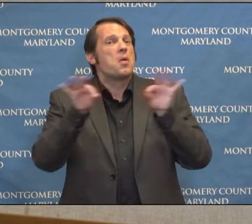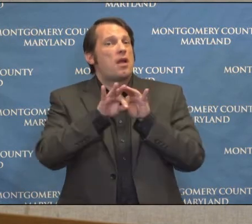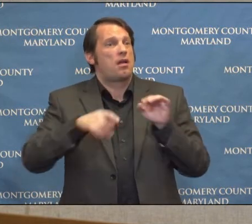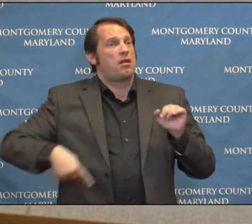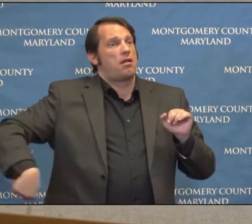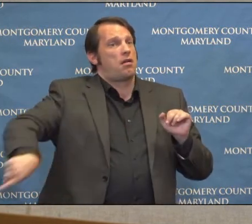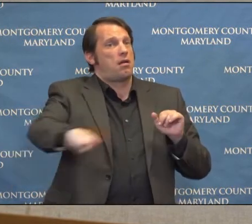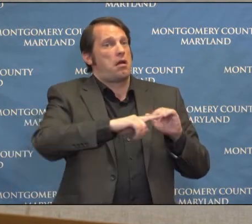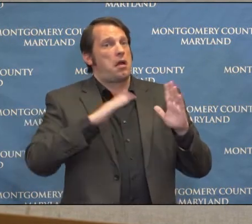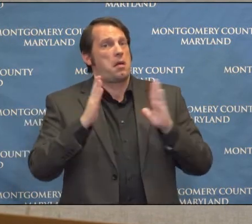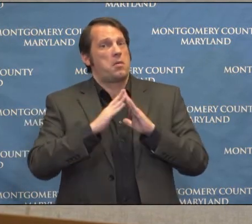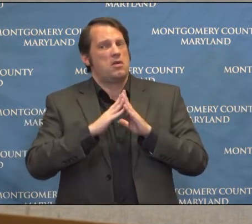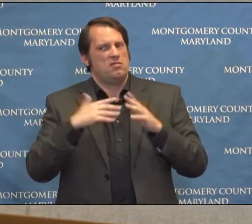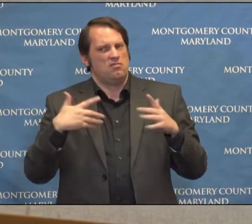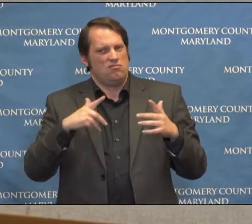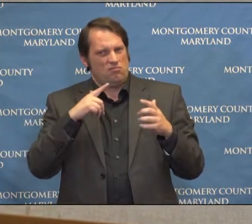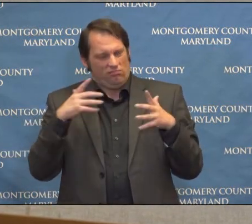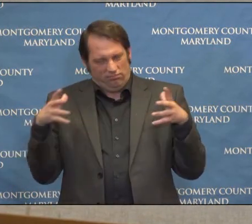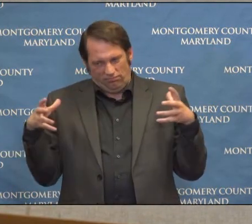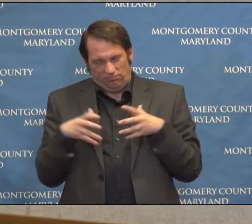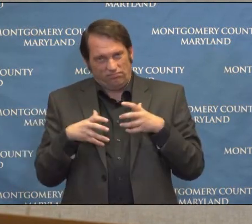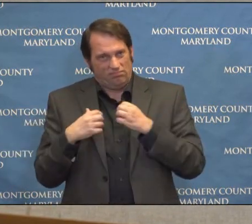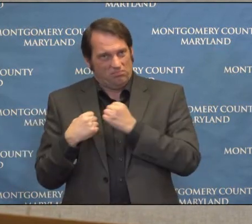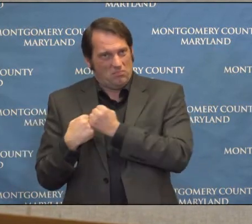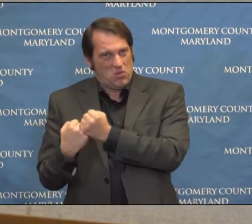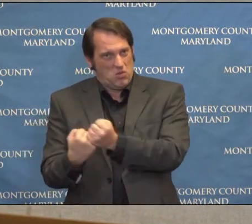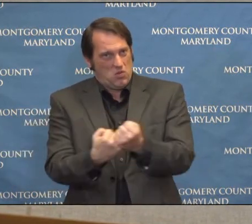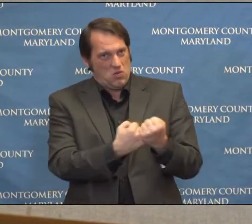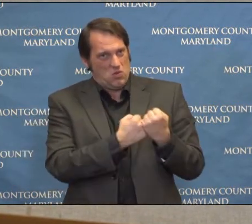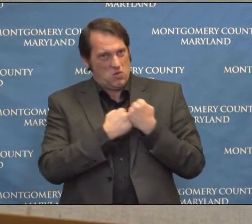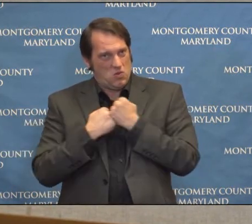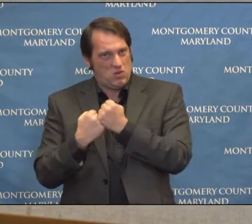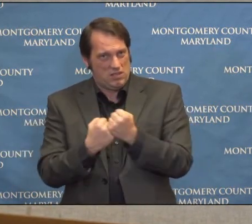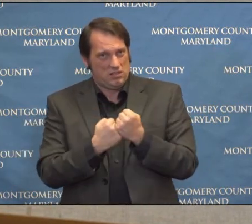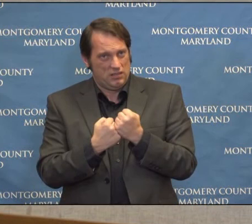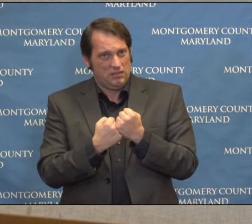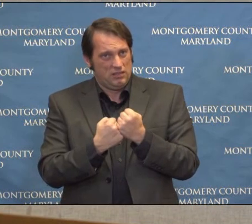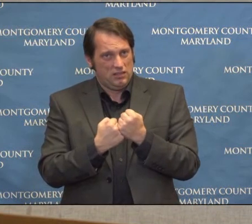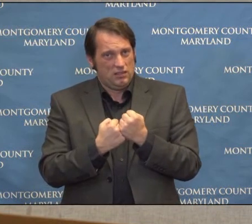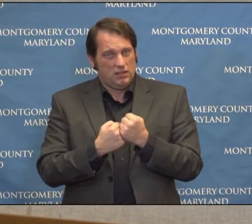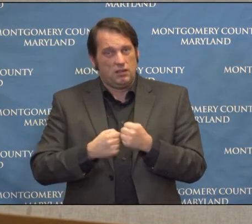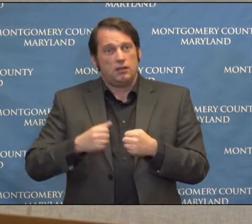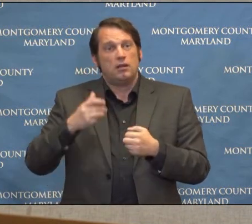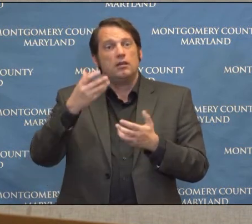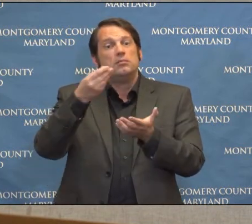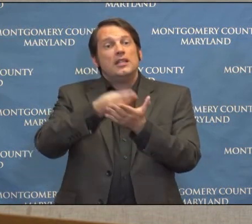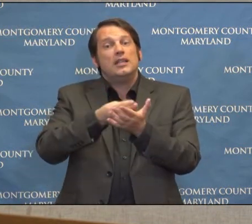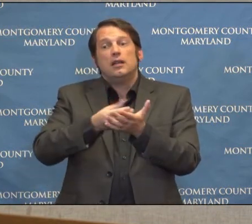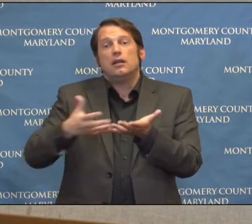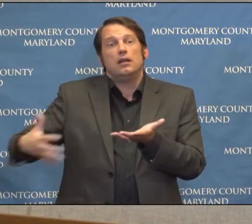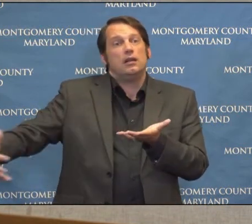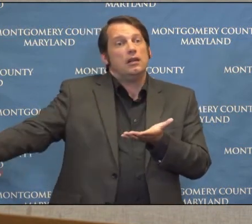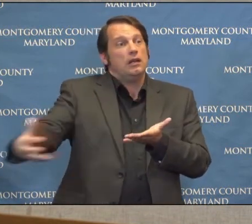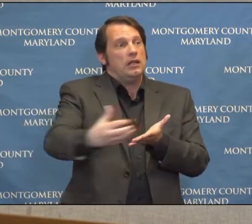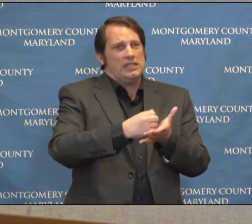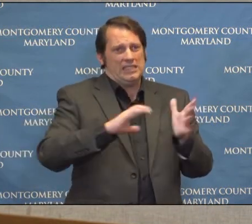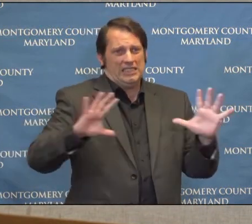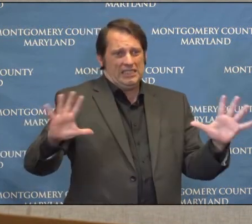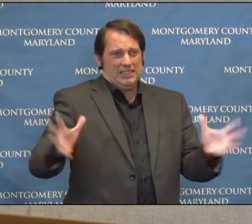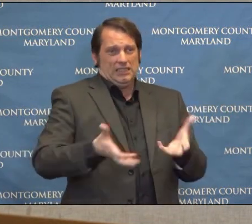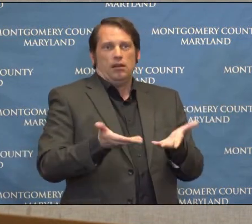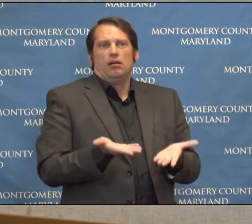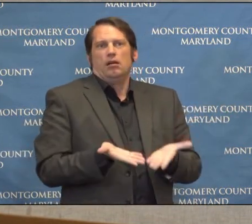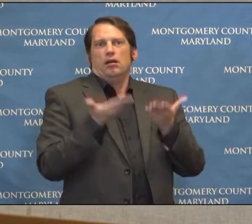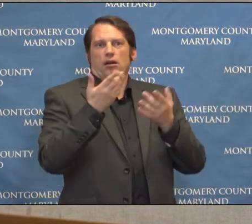of crowdfunding opportunities to support local nonprofits, to bring meals to first responders, to healthcare workers, to food